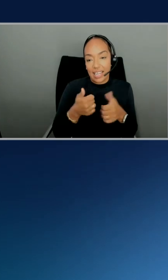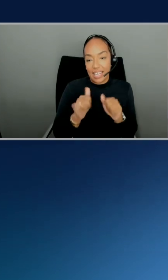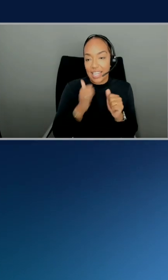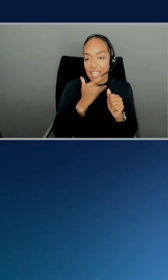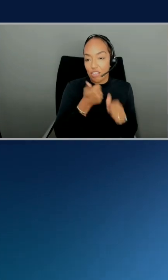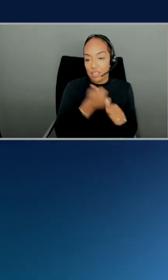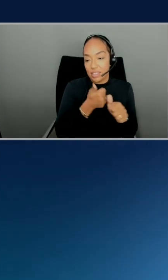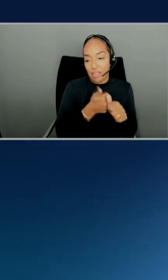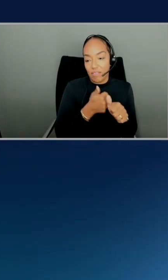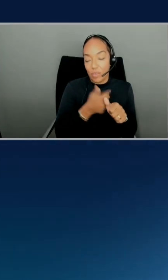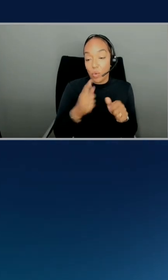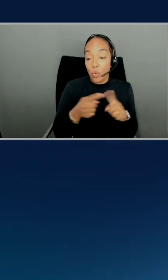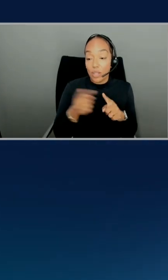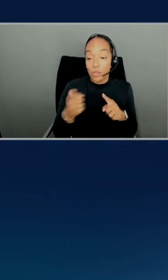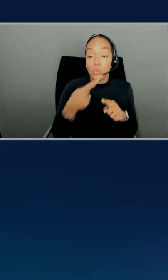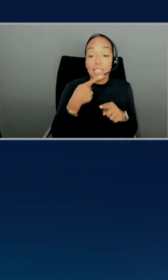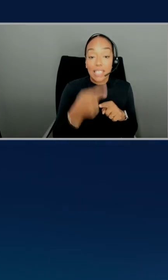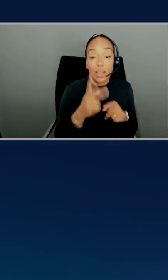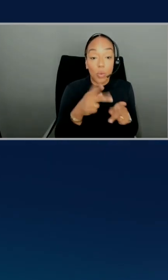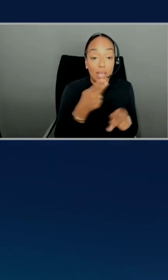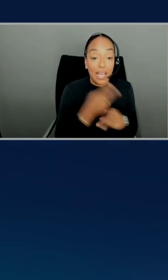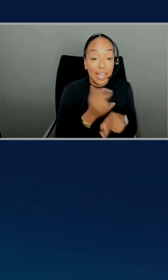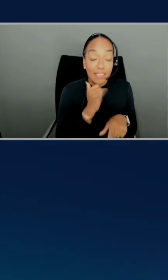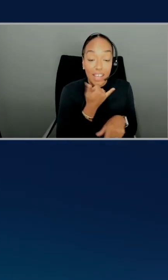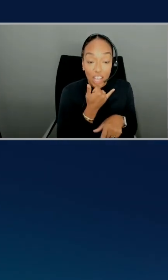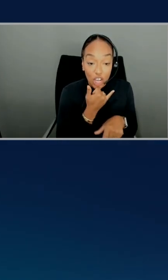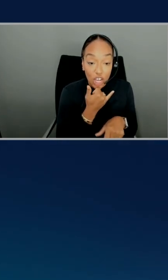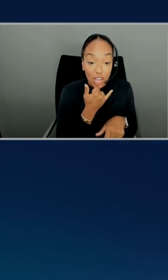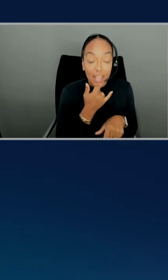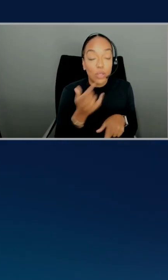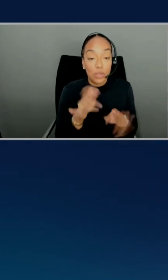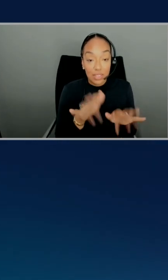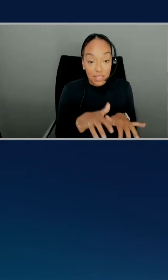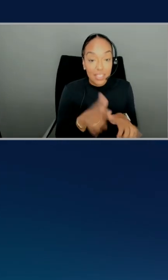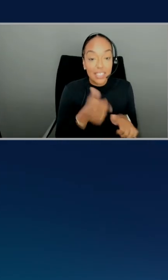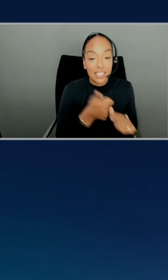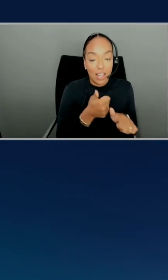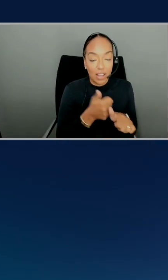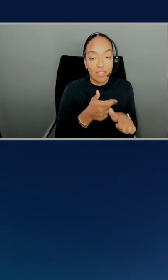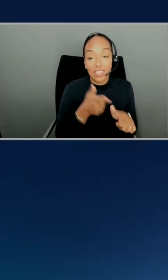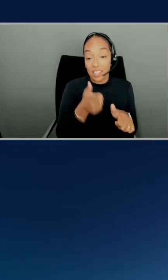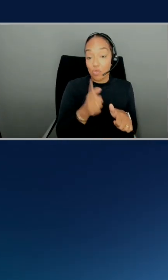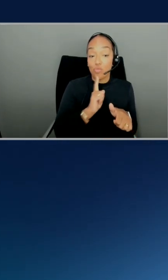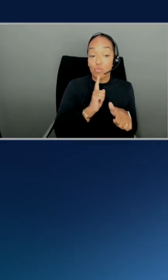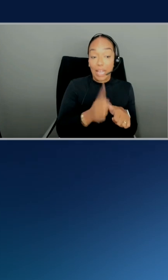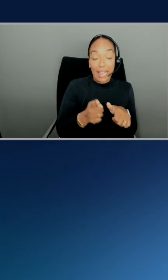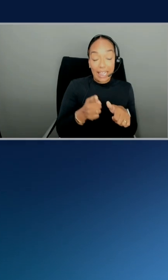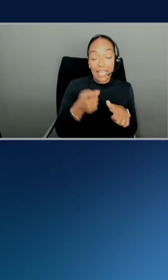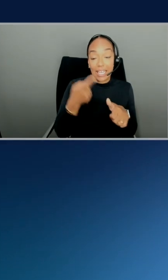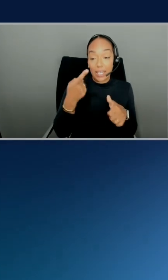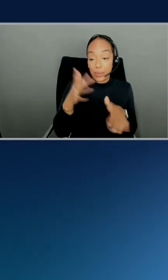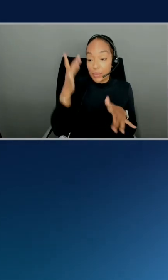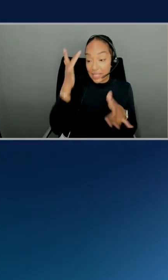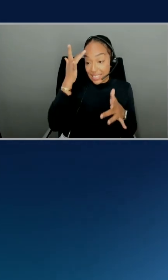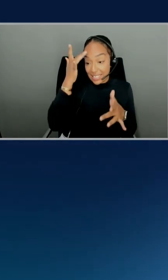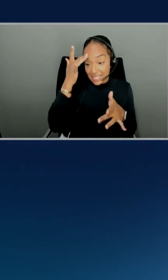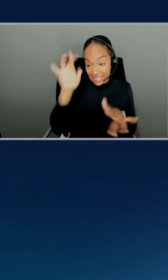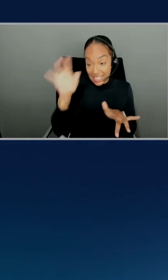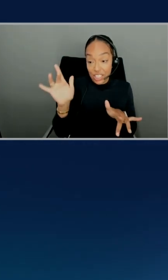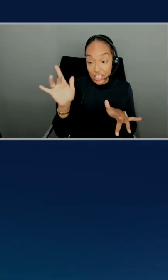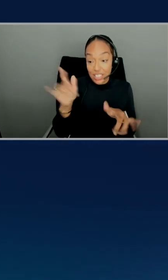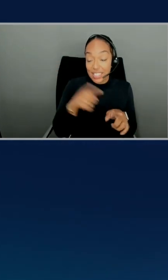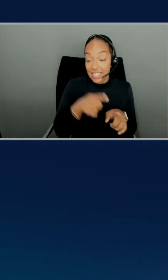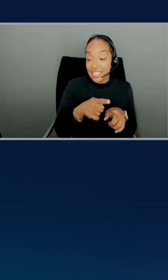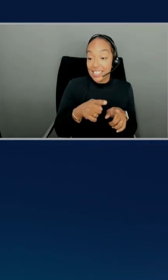when you tell it what kind of errors you're getting. So these models extremely intelligent. They just keep getting better when it comes to this code writing